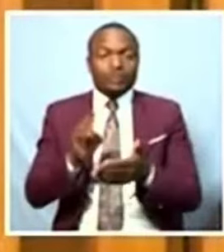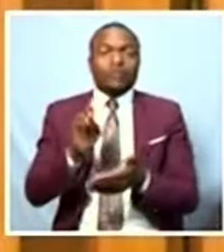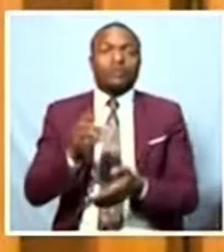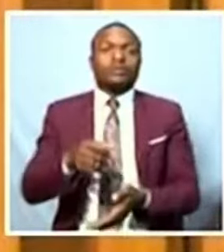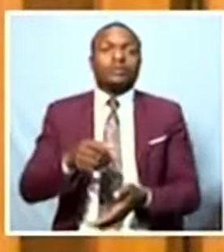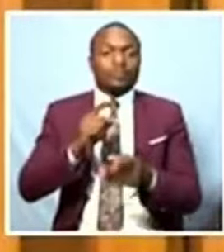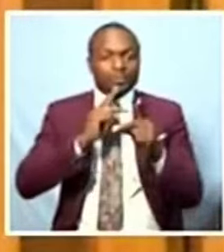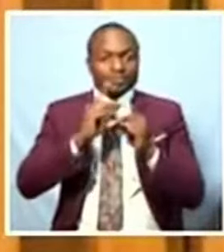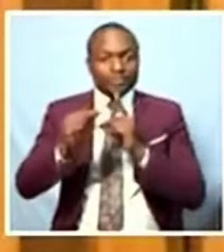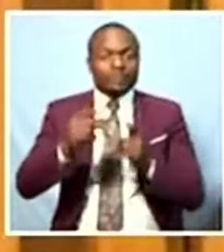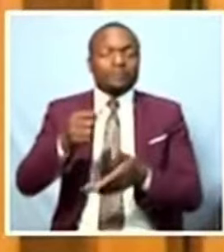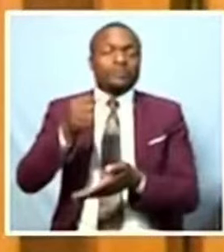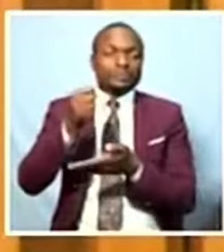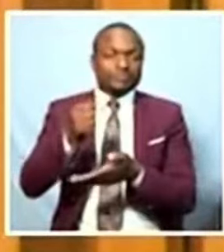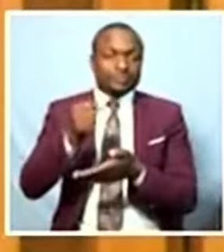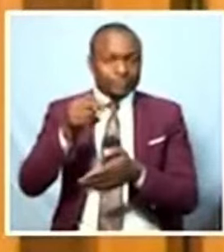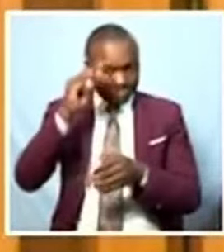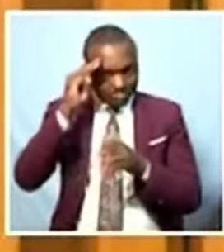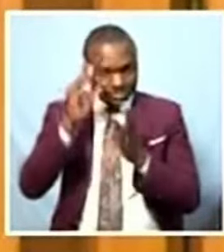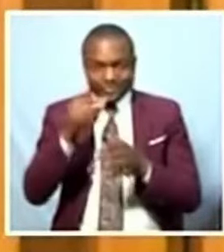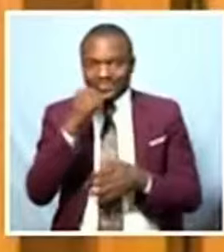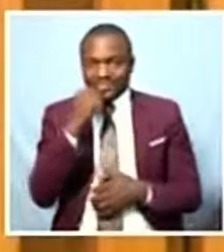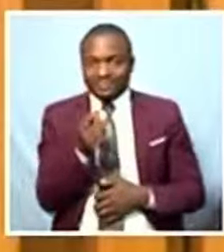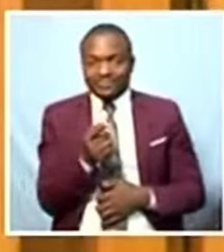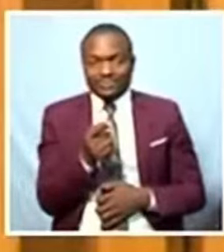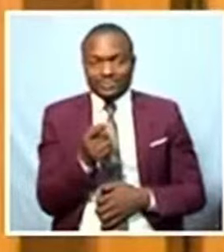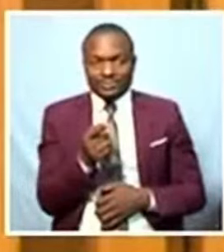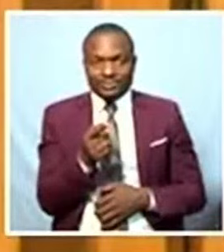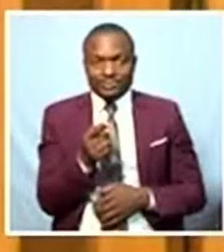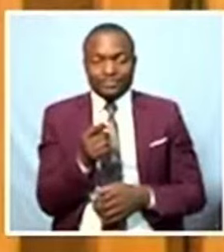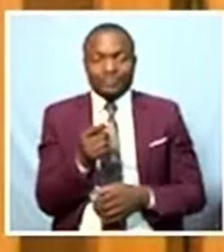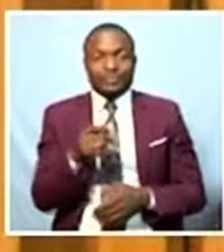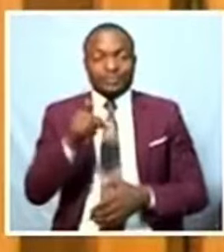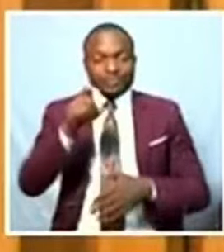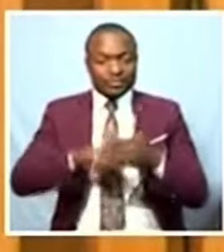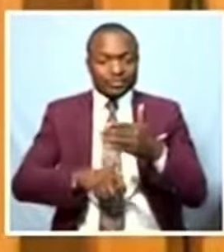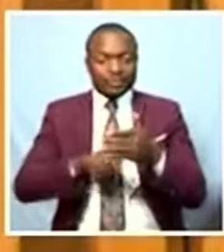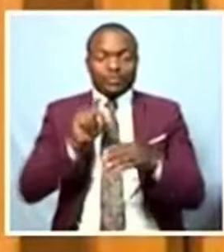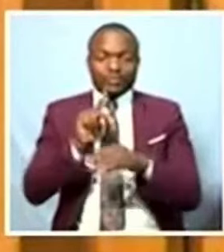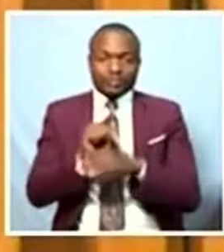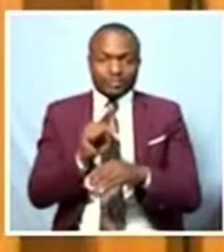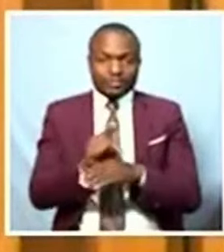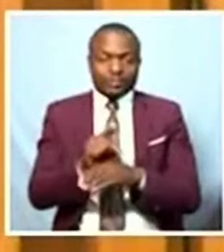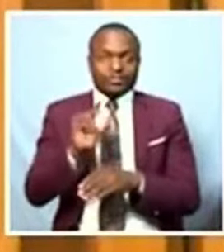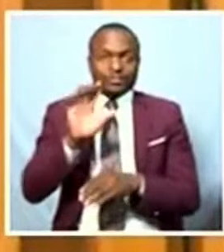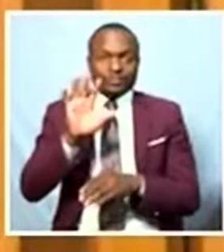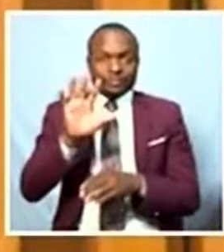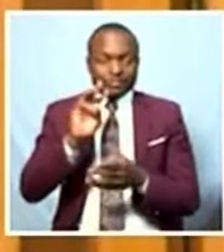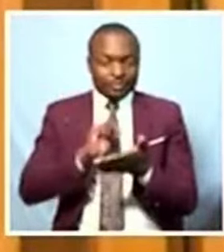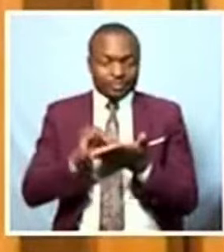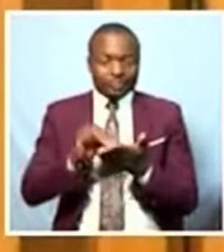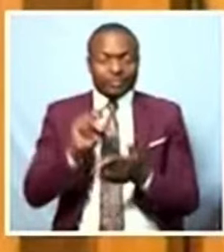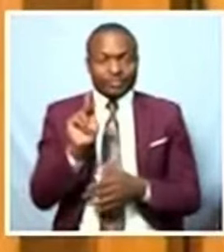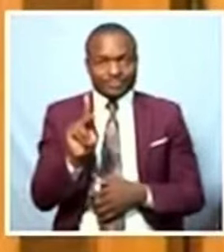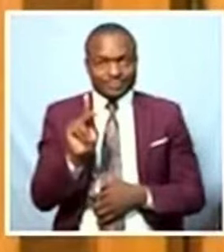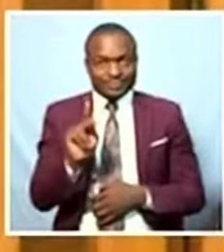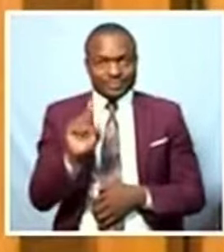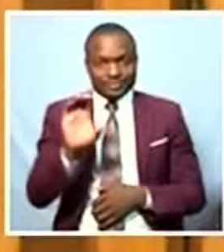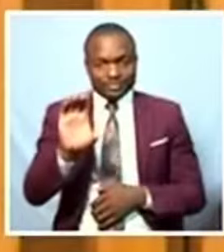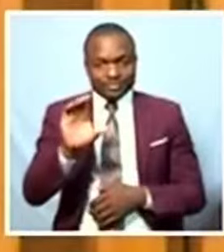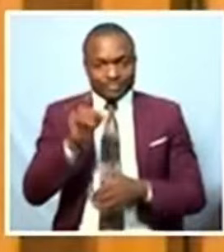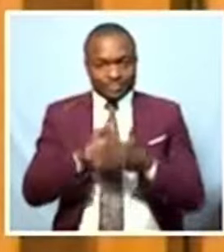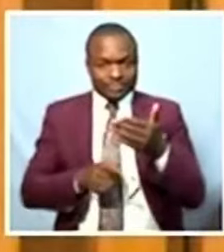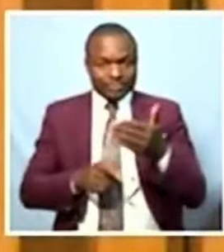of the project is, the minister did state that the estimated cost of the project is 5 million kwacha. And in C,